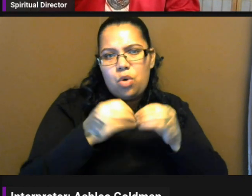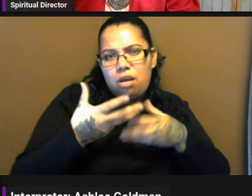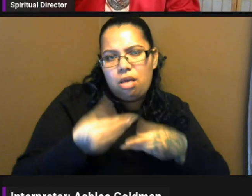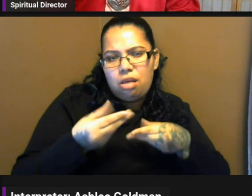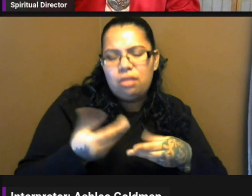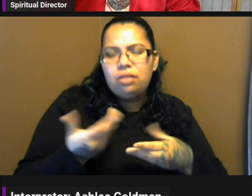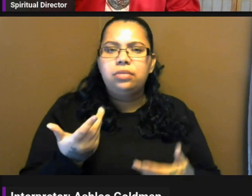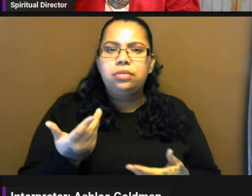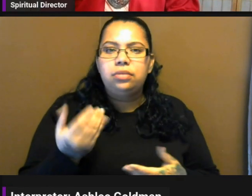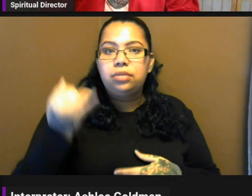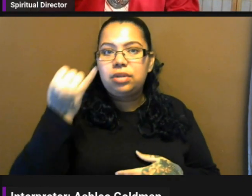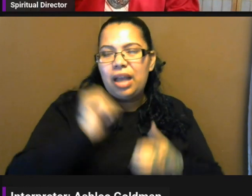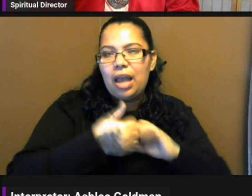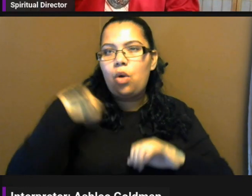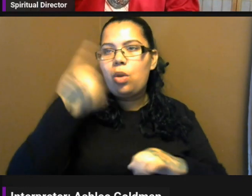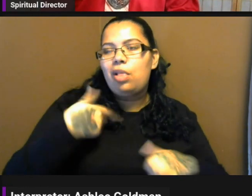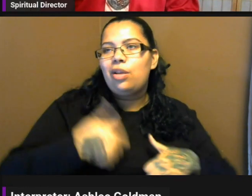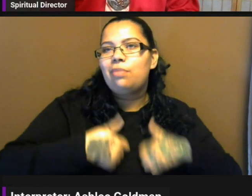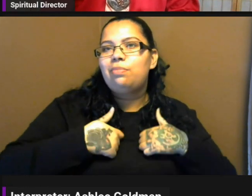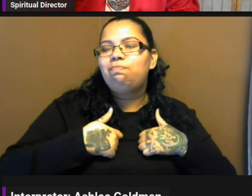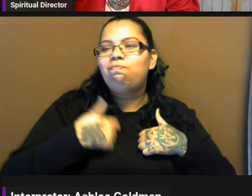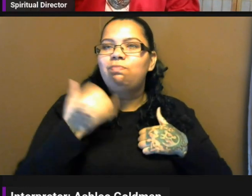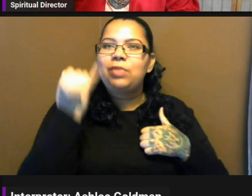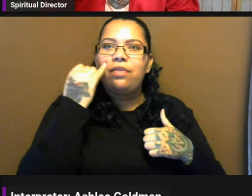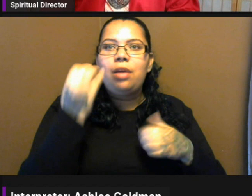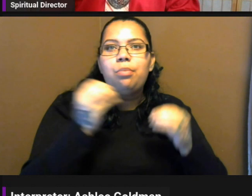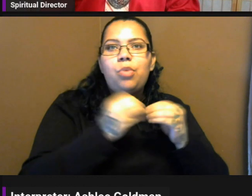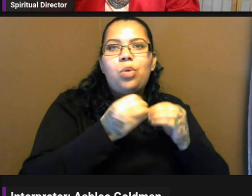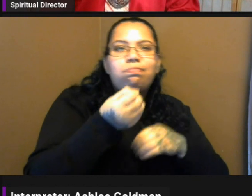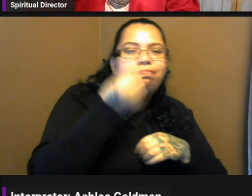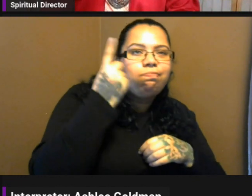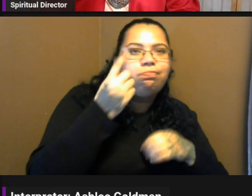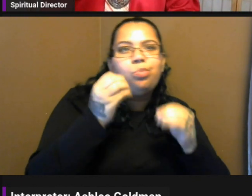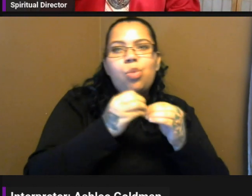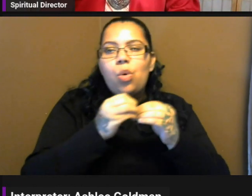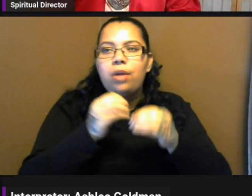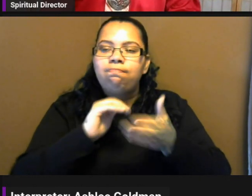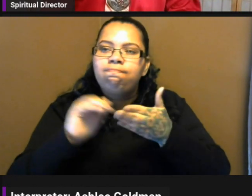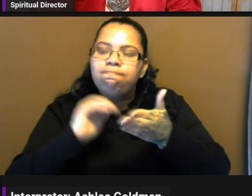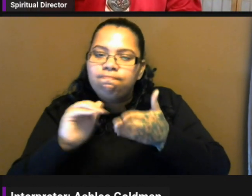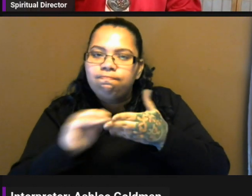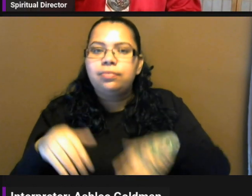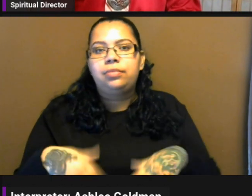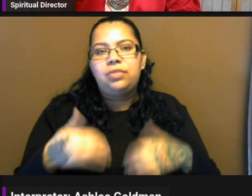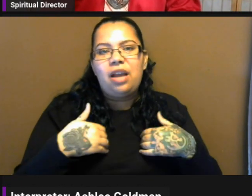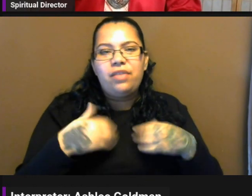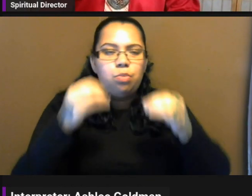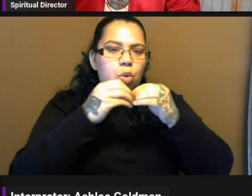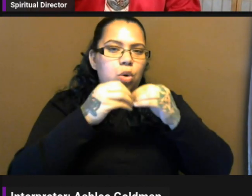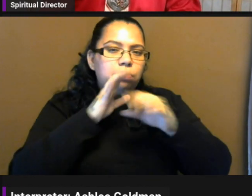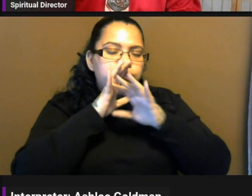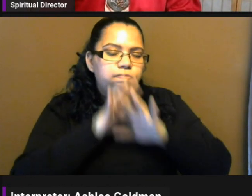me being more understanding, more forgiving, having more serenity in my